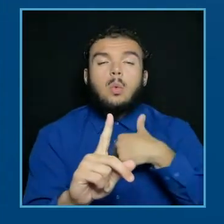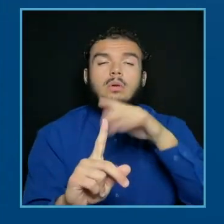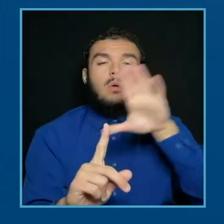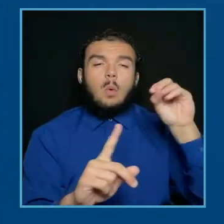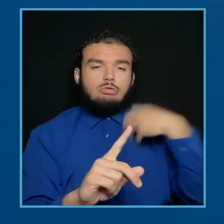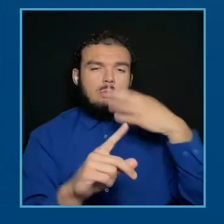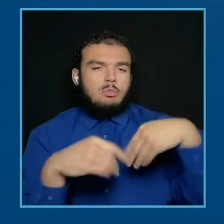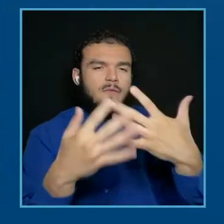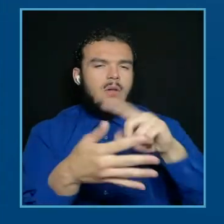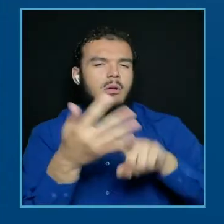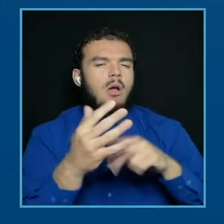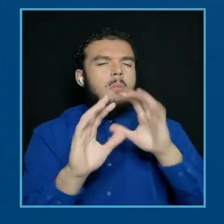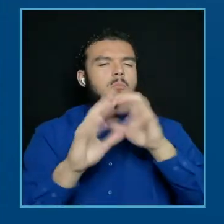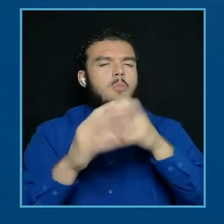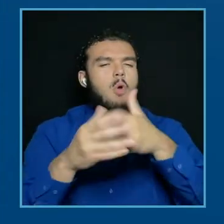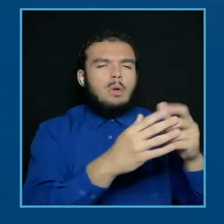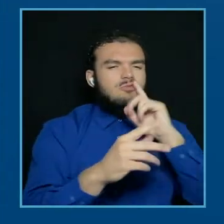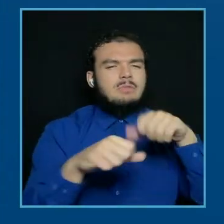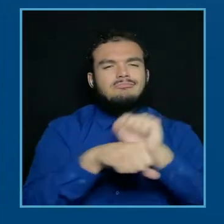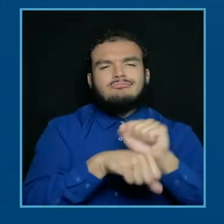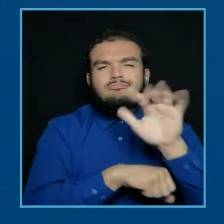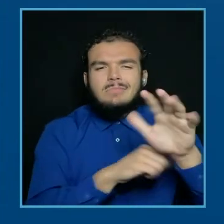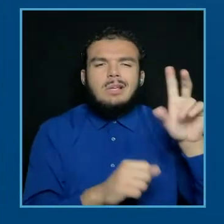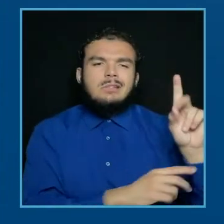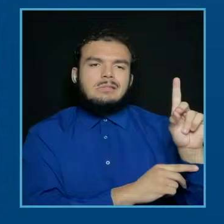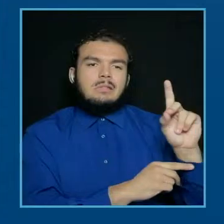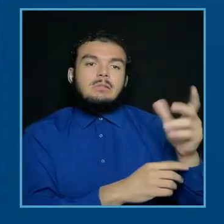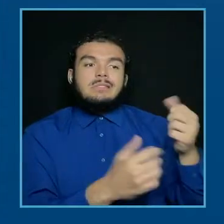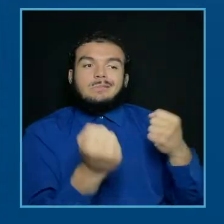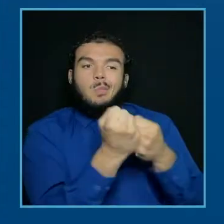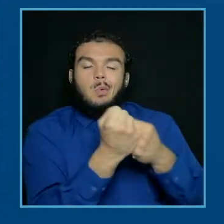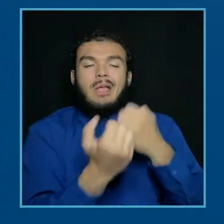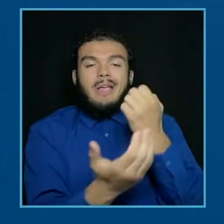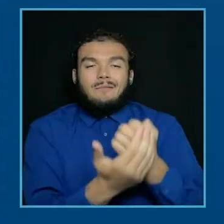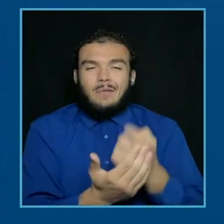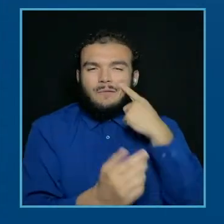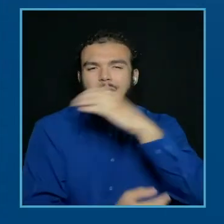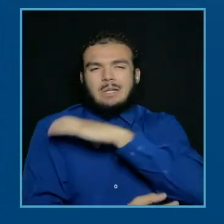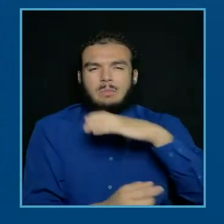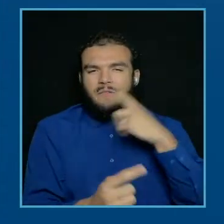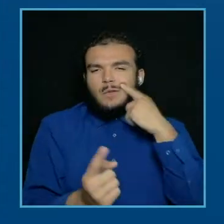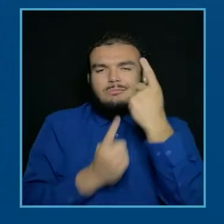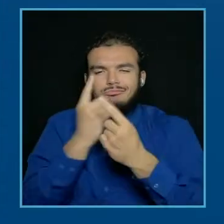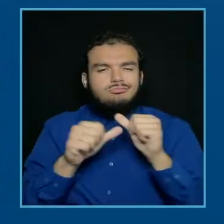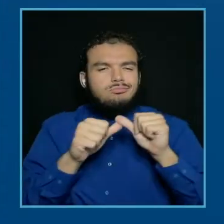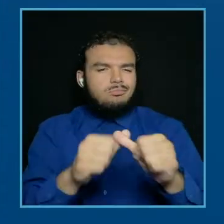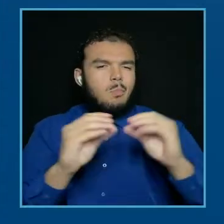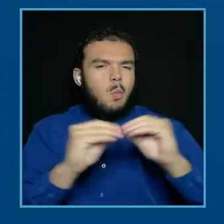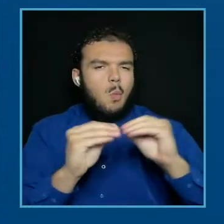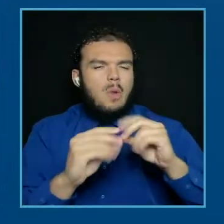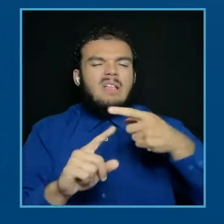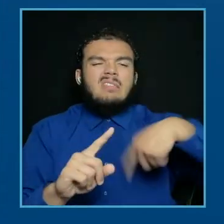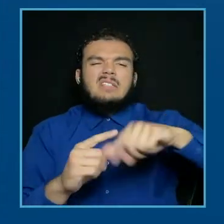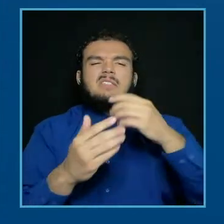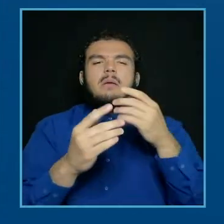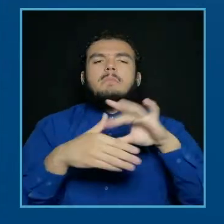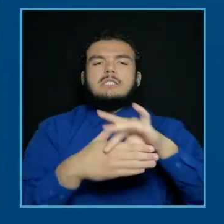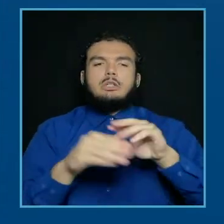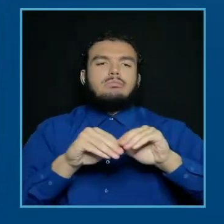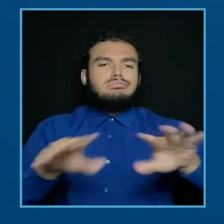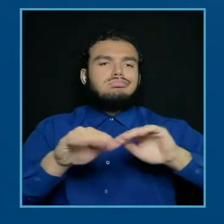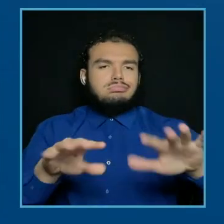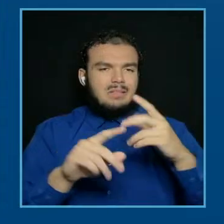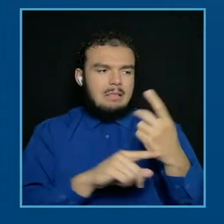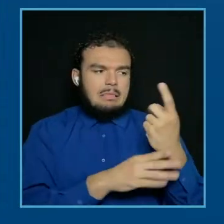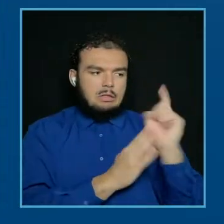parties with the opportunity to submit documentary evidence to this committee for its consideration. This material was distributed to each member last